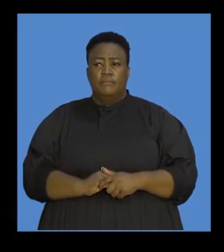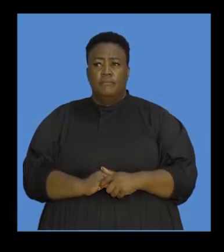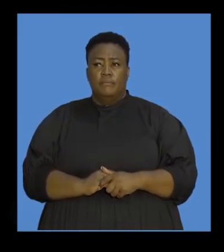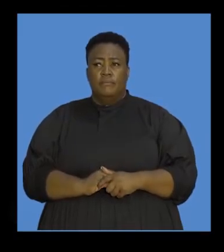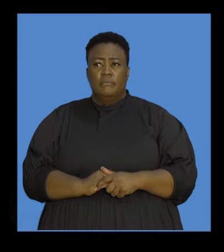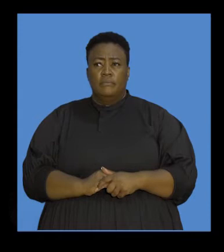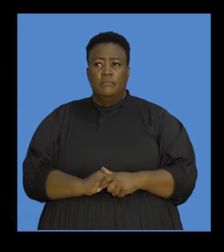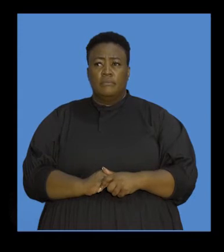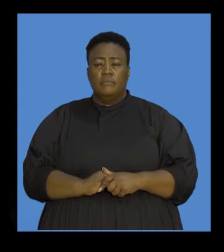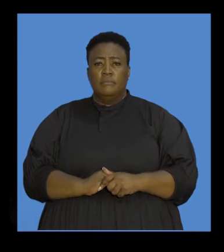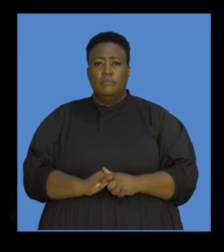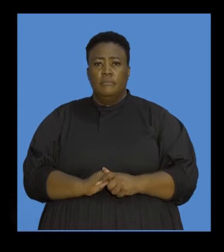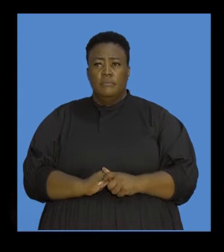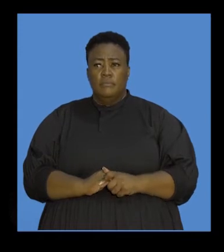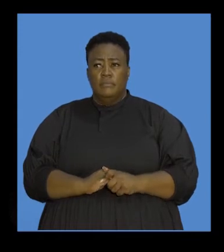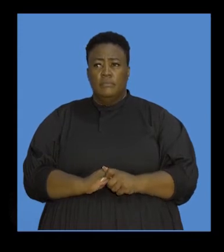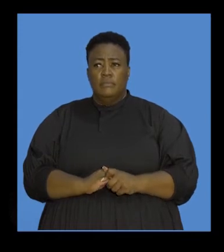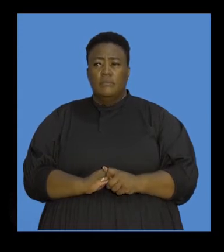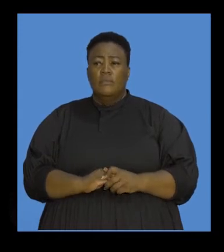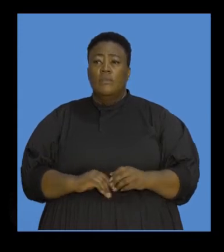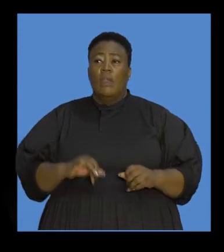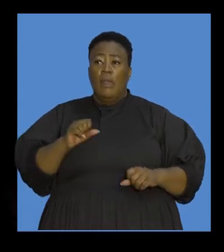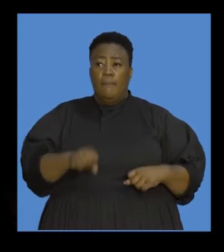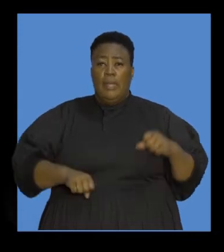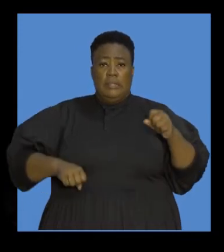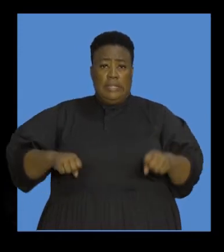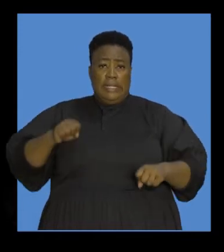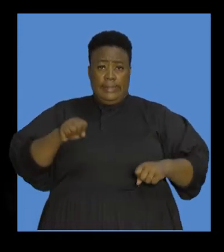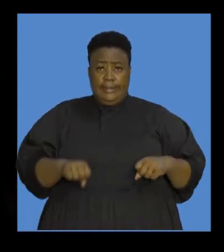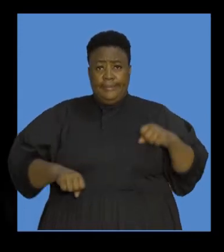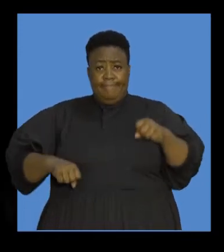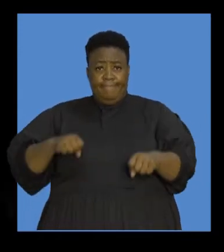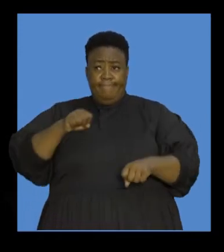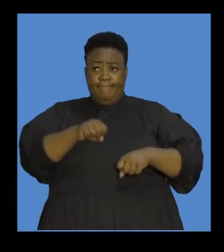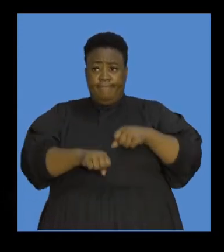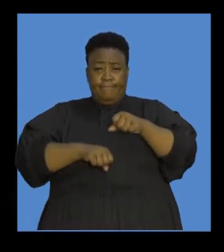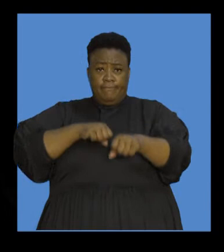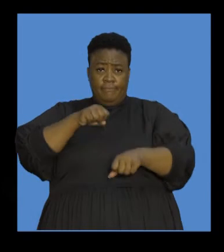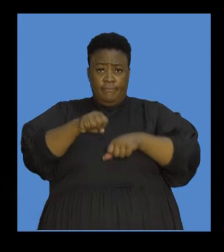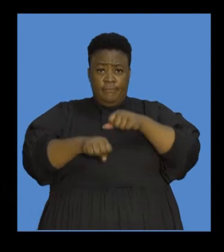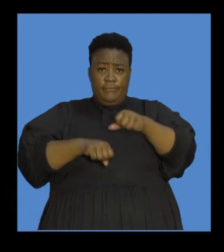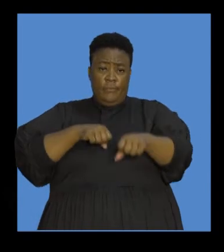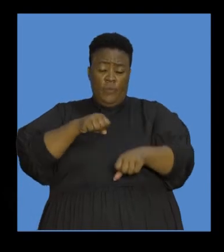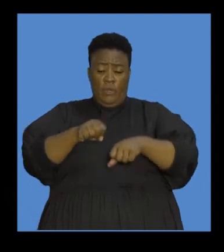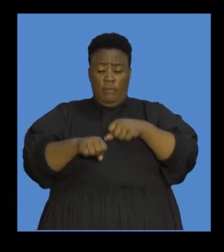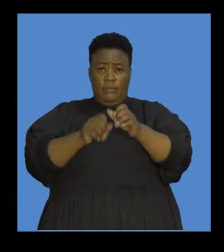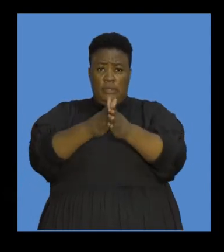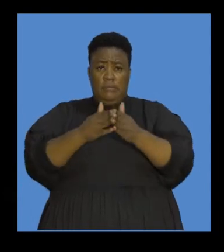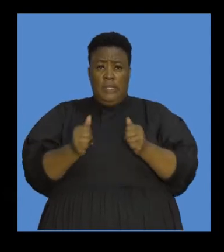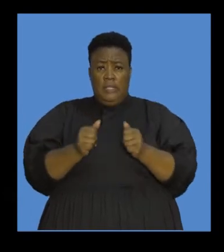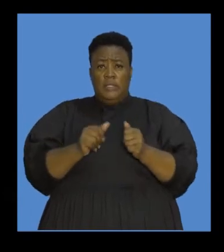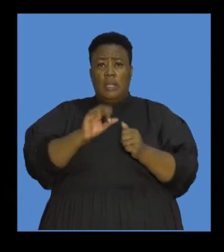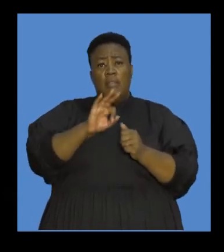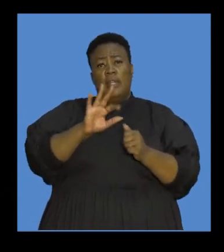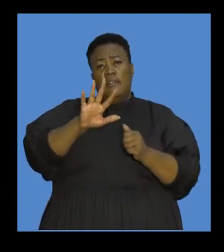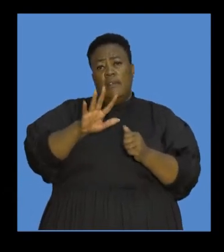one, a bicycle that is traveling at constant speed of